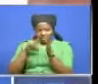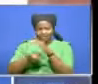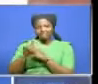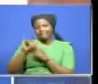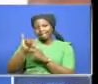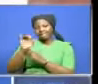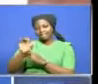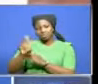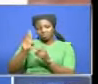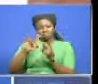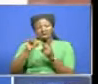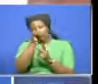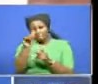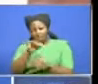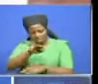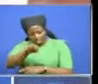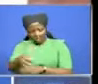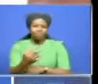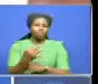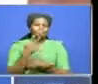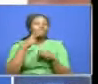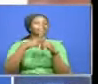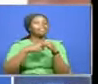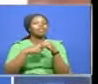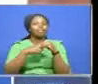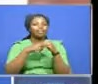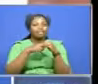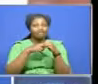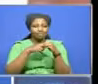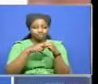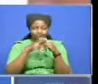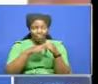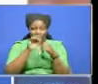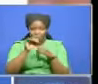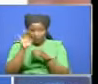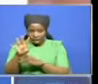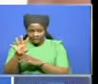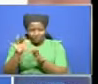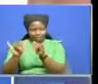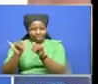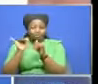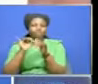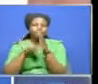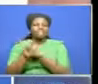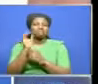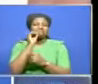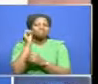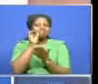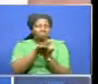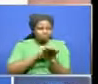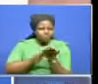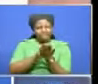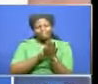unit and another 3,705 under the home-based isolation and care.